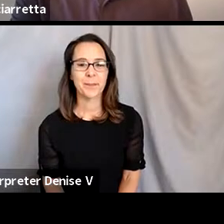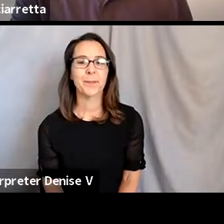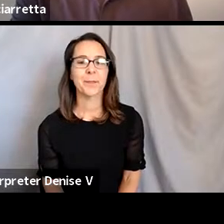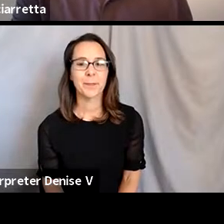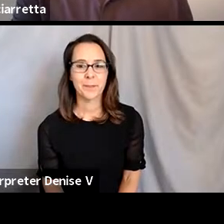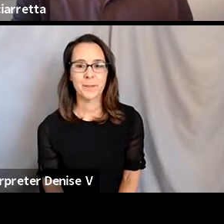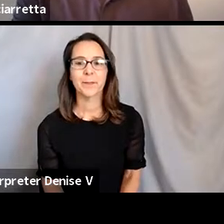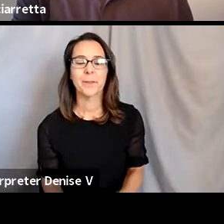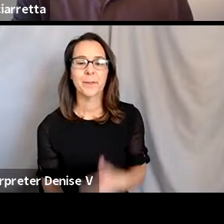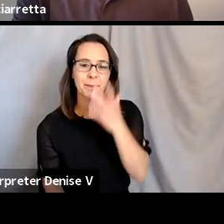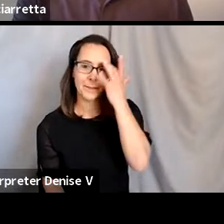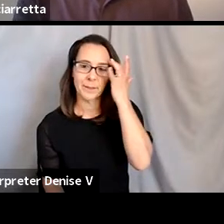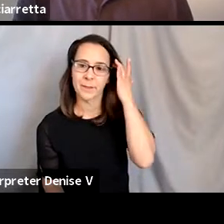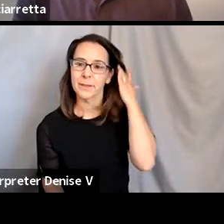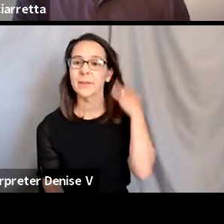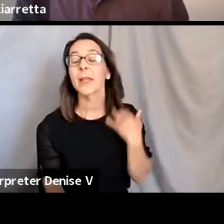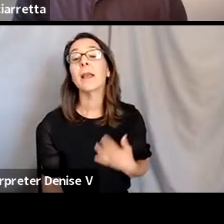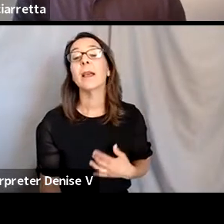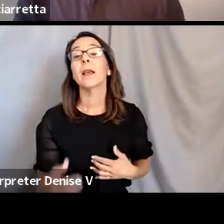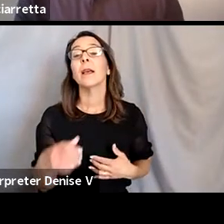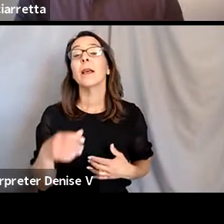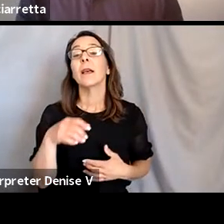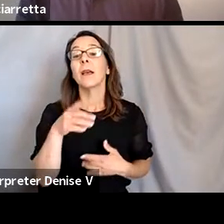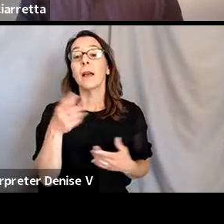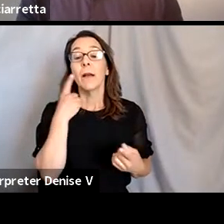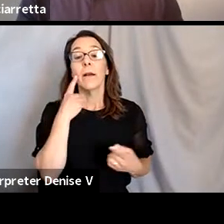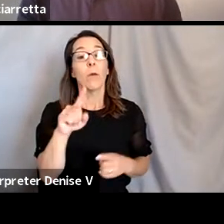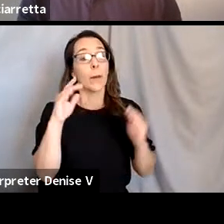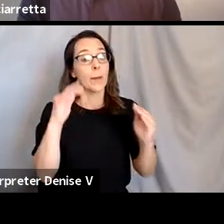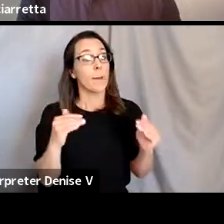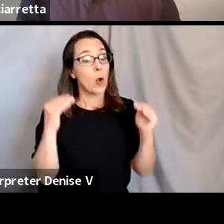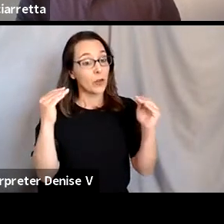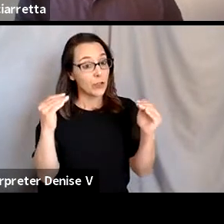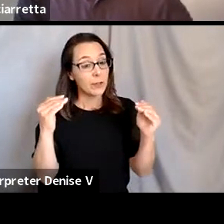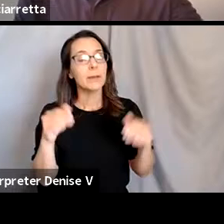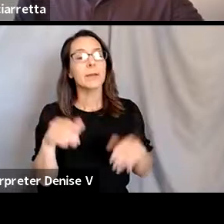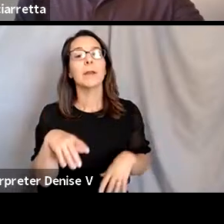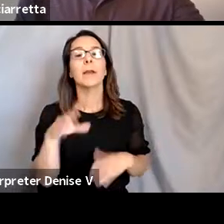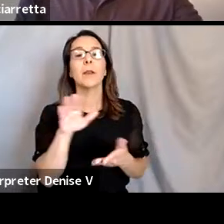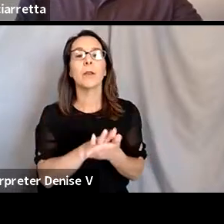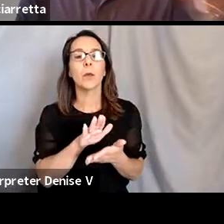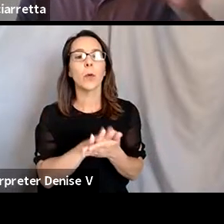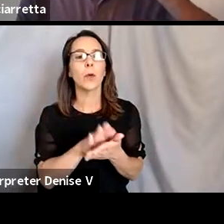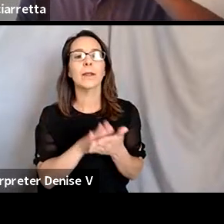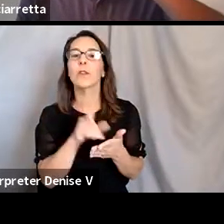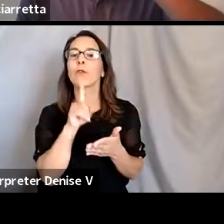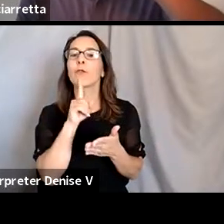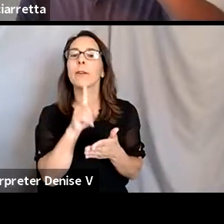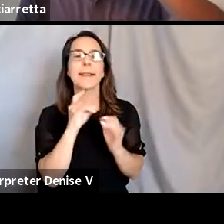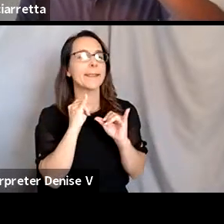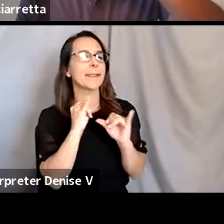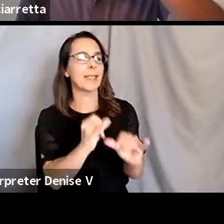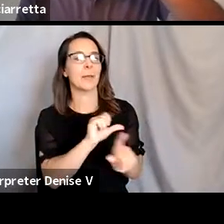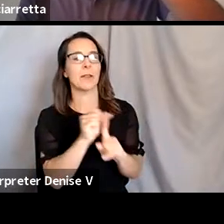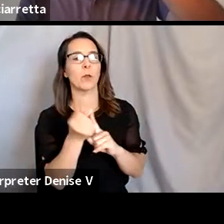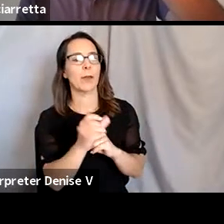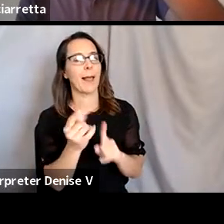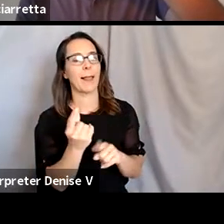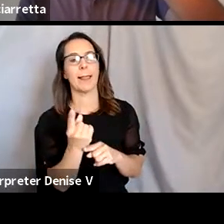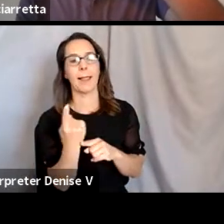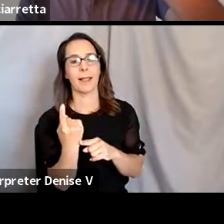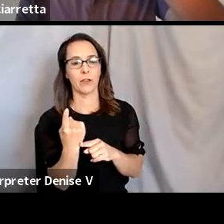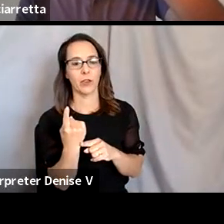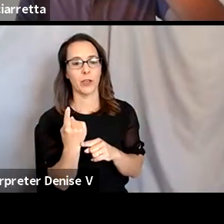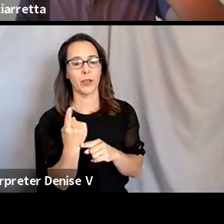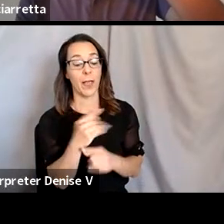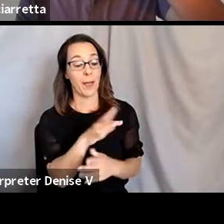In terms of the promotions, both schools are mirroring what they did last year. And so I think just to note that the middle